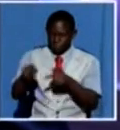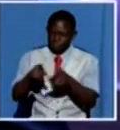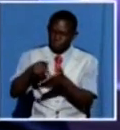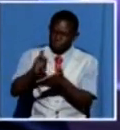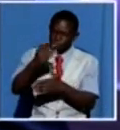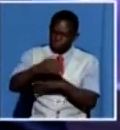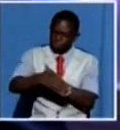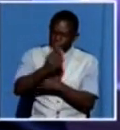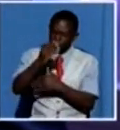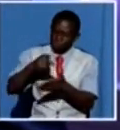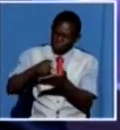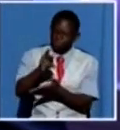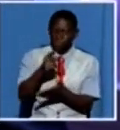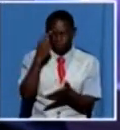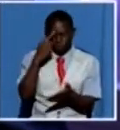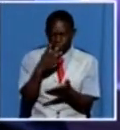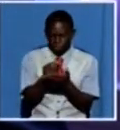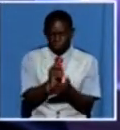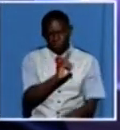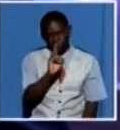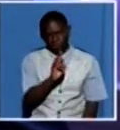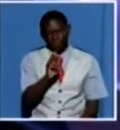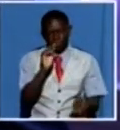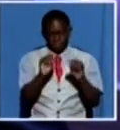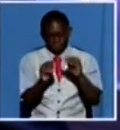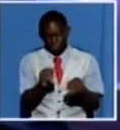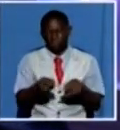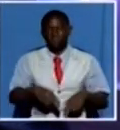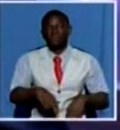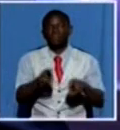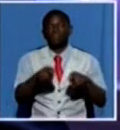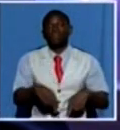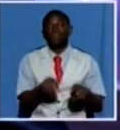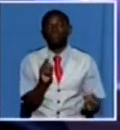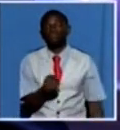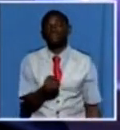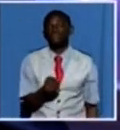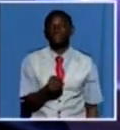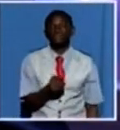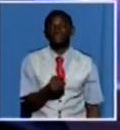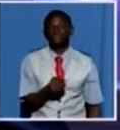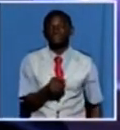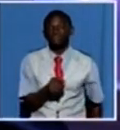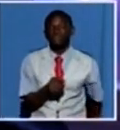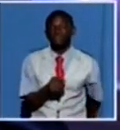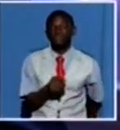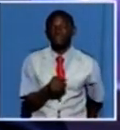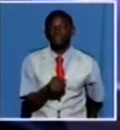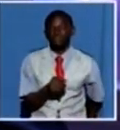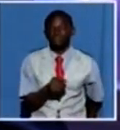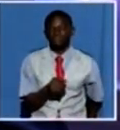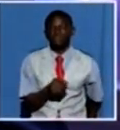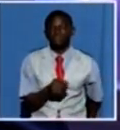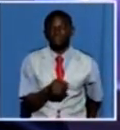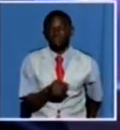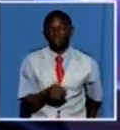ourselves? As a government, we came up and the law was passed in Parliament to identify tolling as a